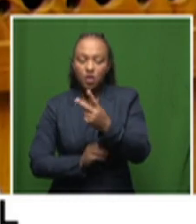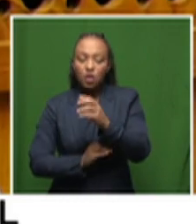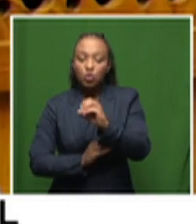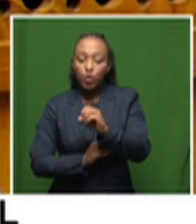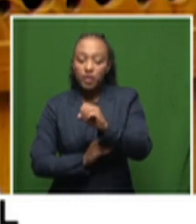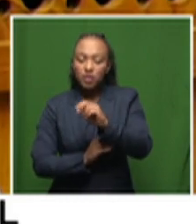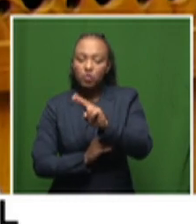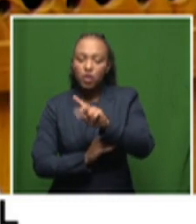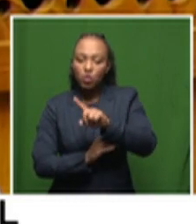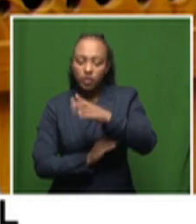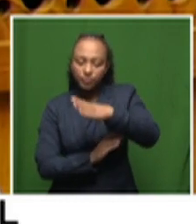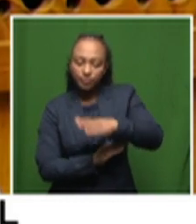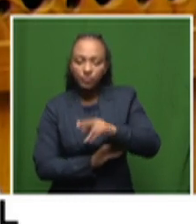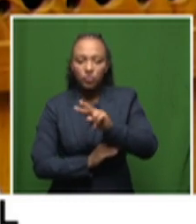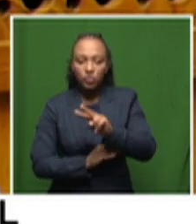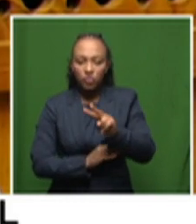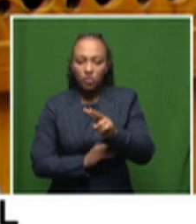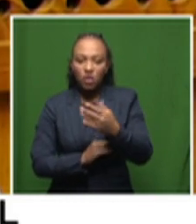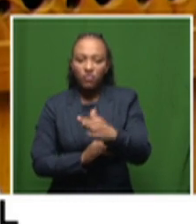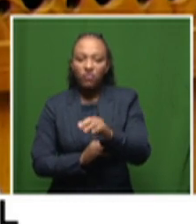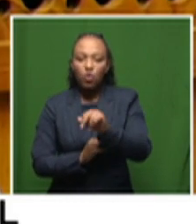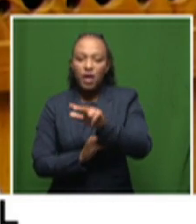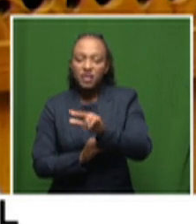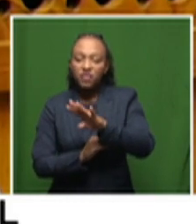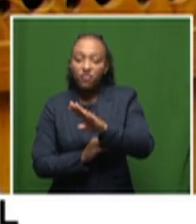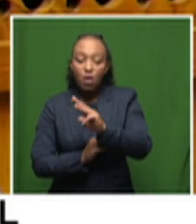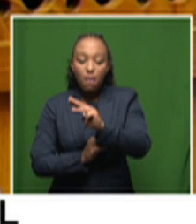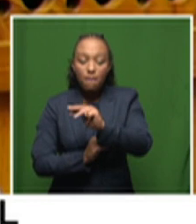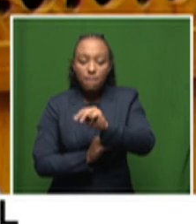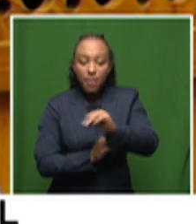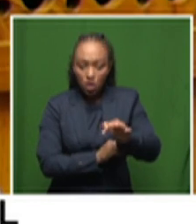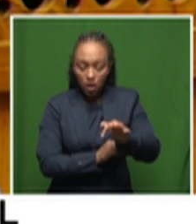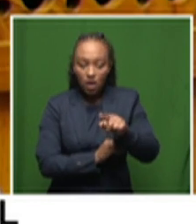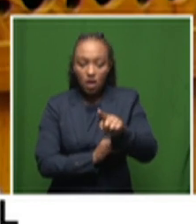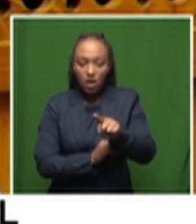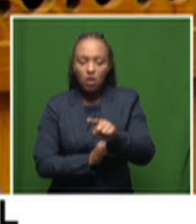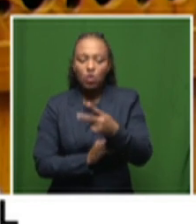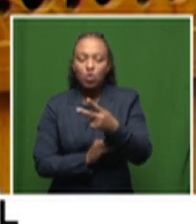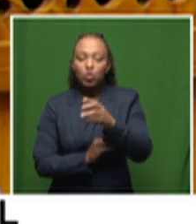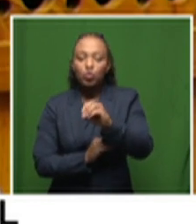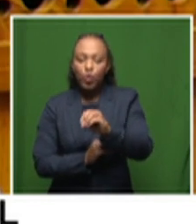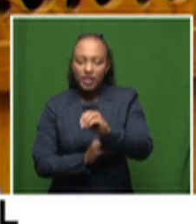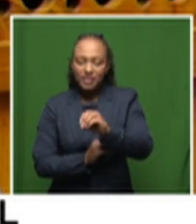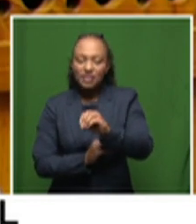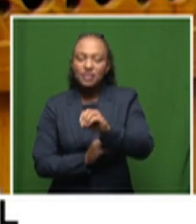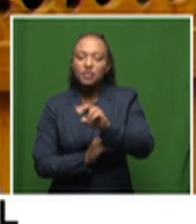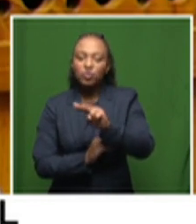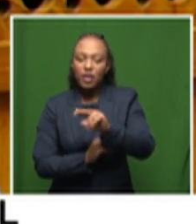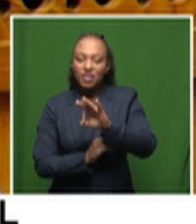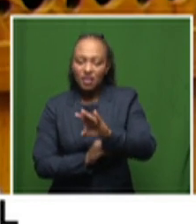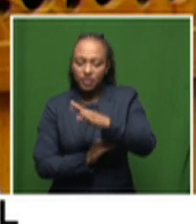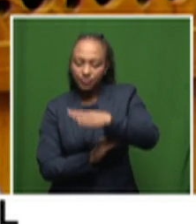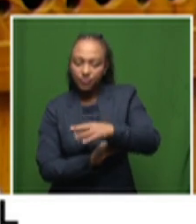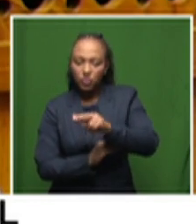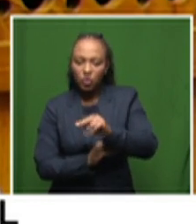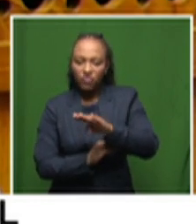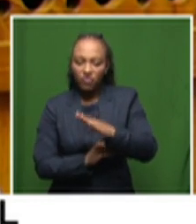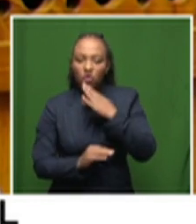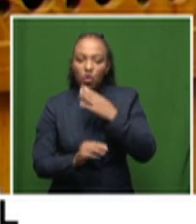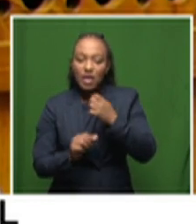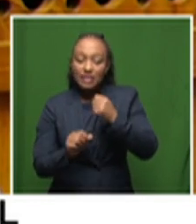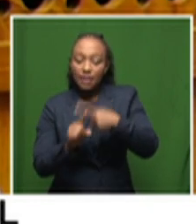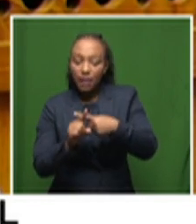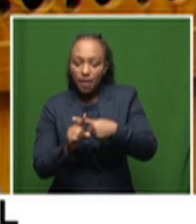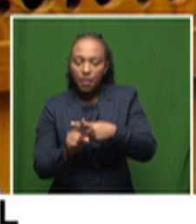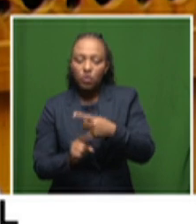21-22 to 84 billion rand in 23-24. And we achieve a surplus by